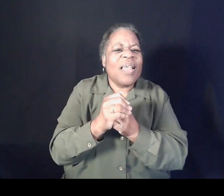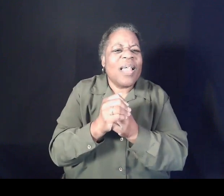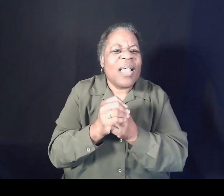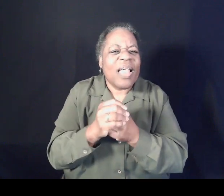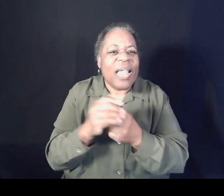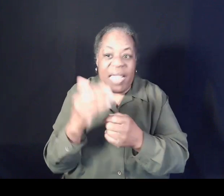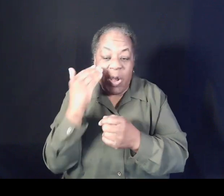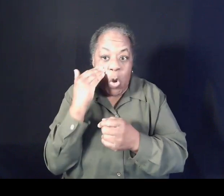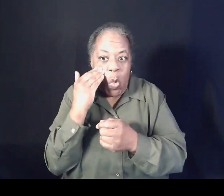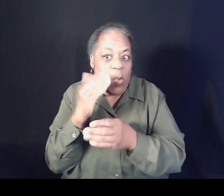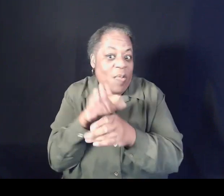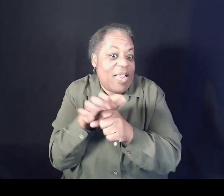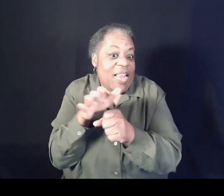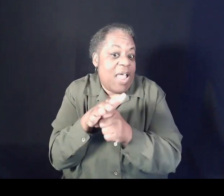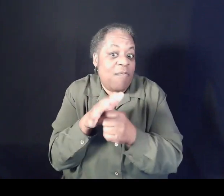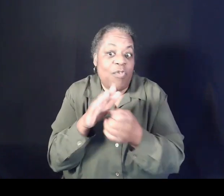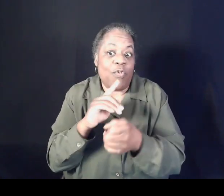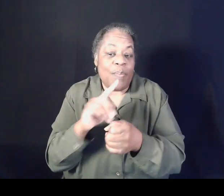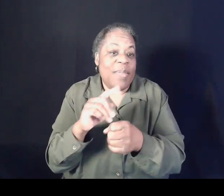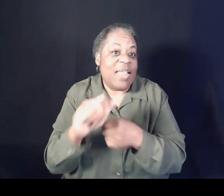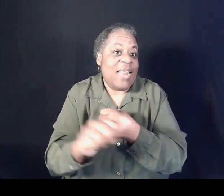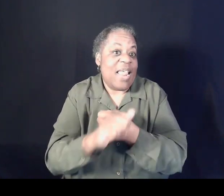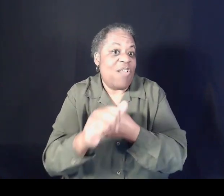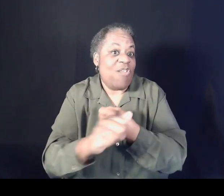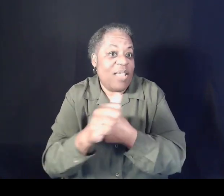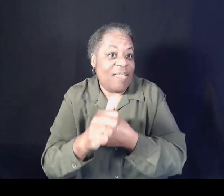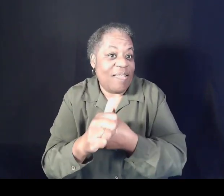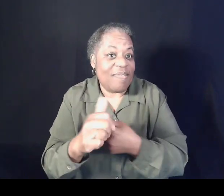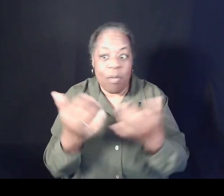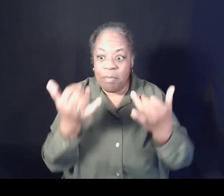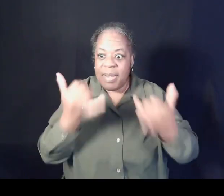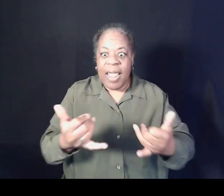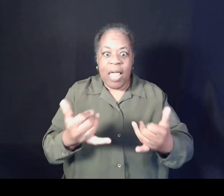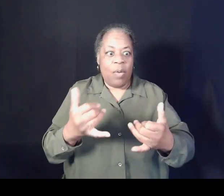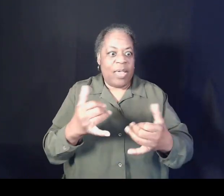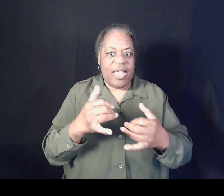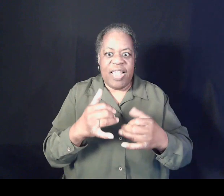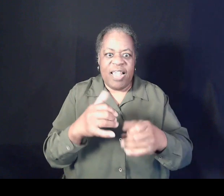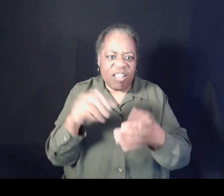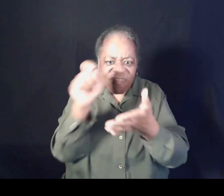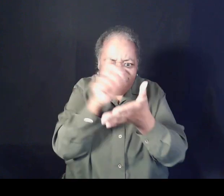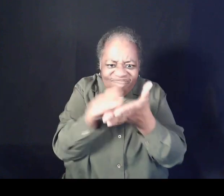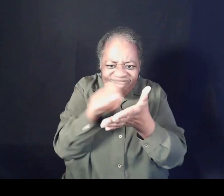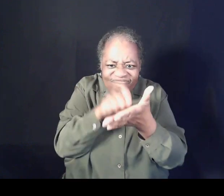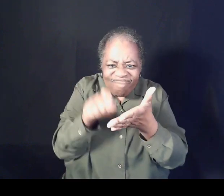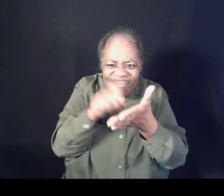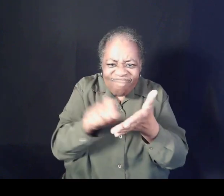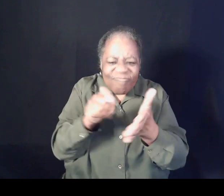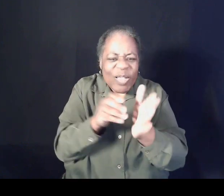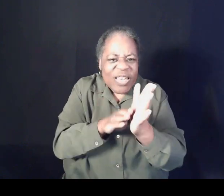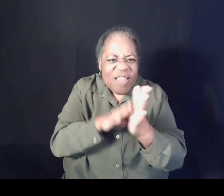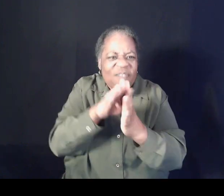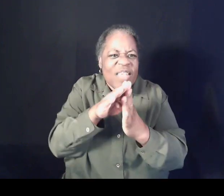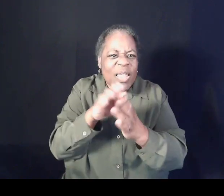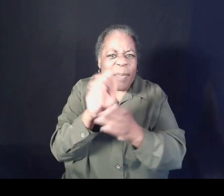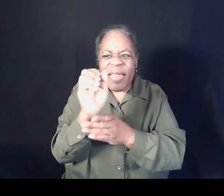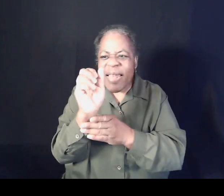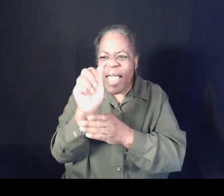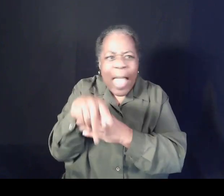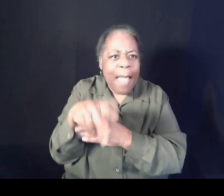know just enough to be dangerous. And so right now he's at work developing an app. And so you'll just enter the time